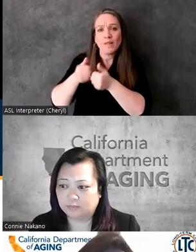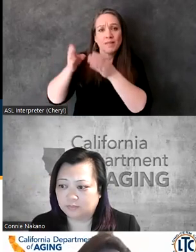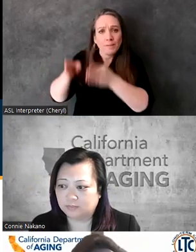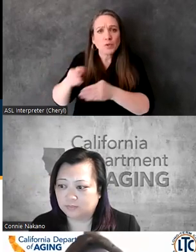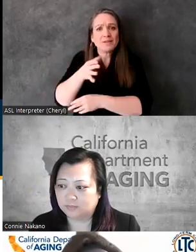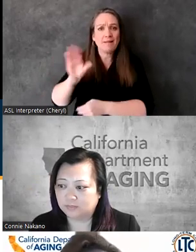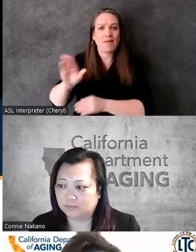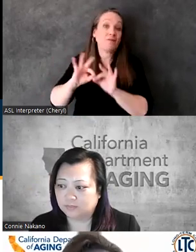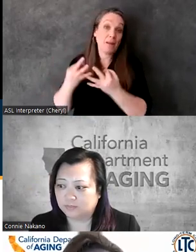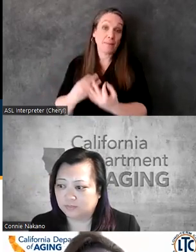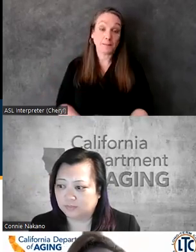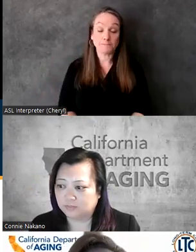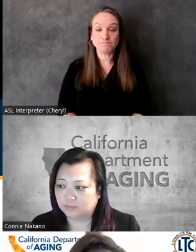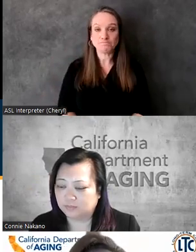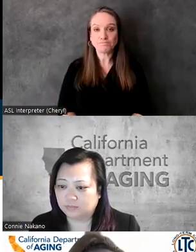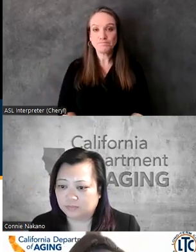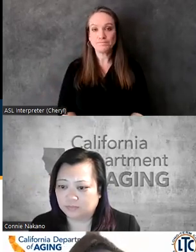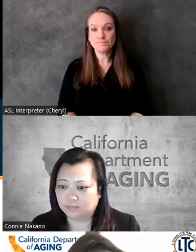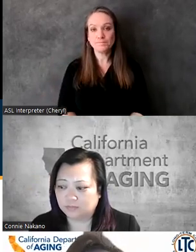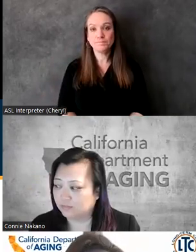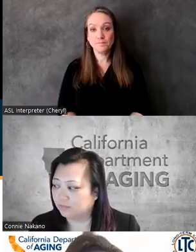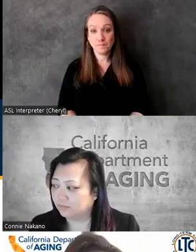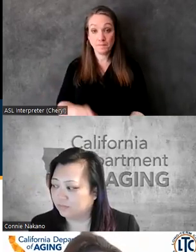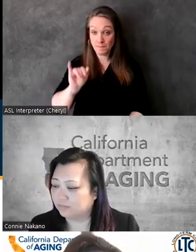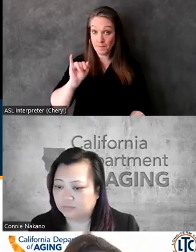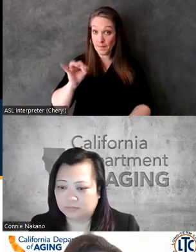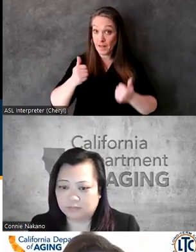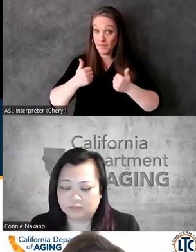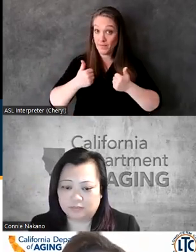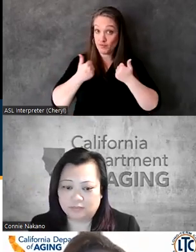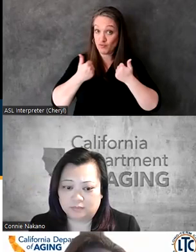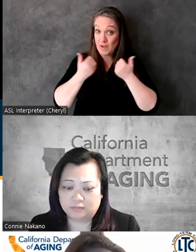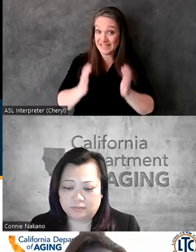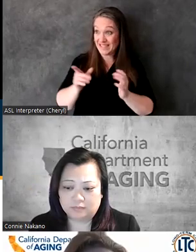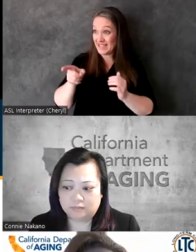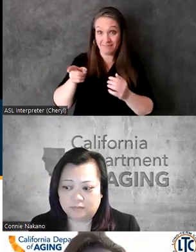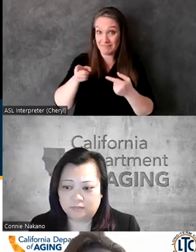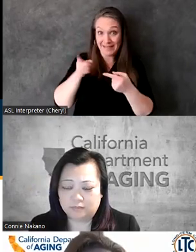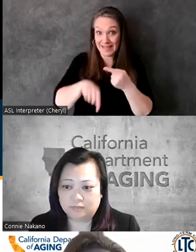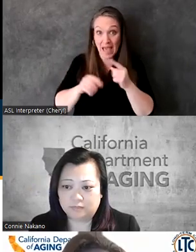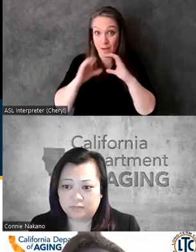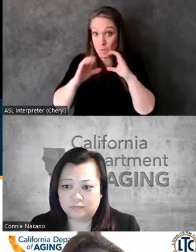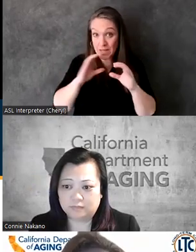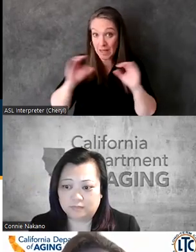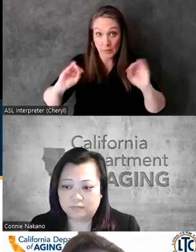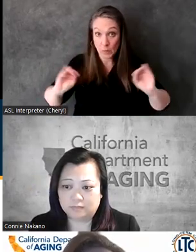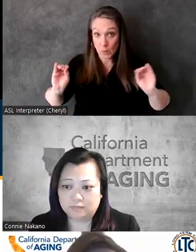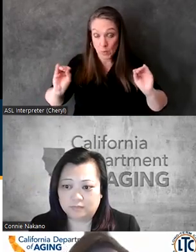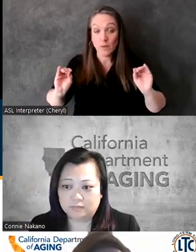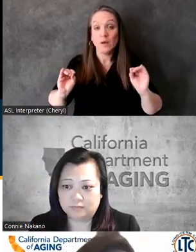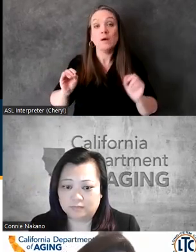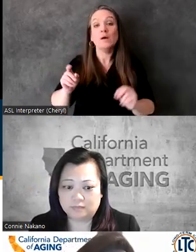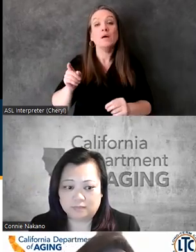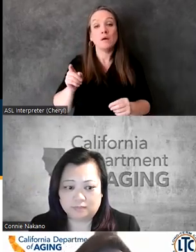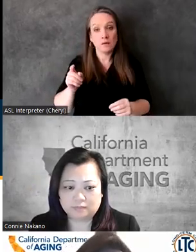isn't somebody who, if the resident is not able to communicate, then we'll